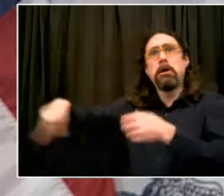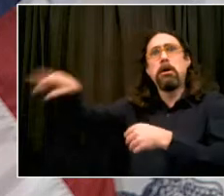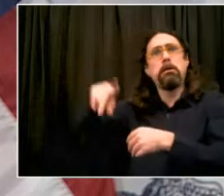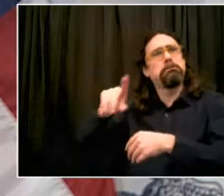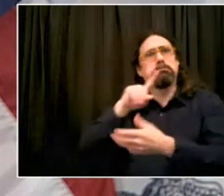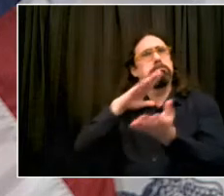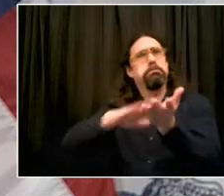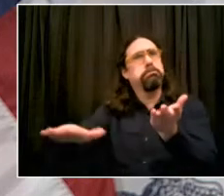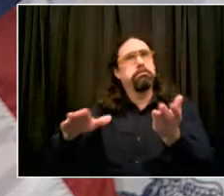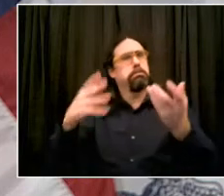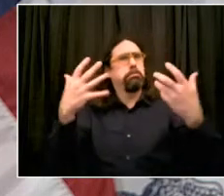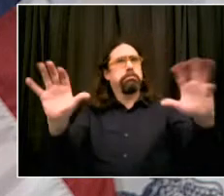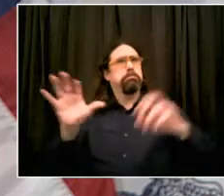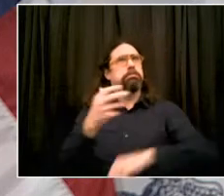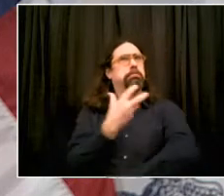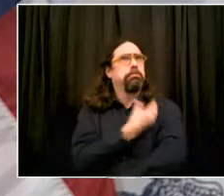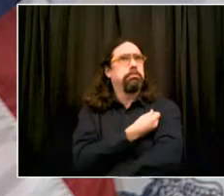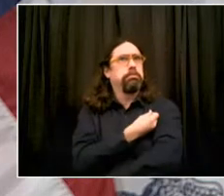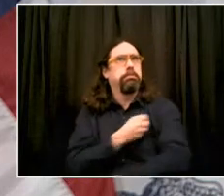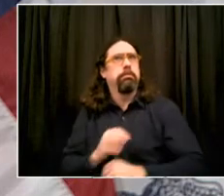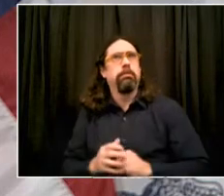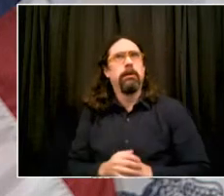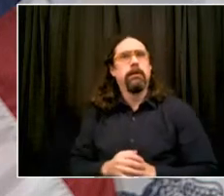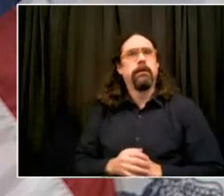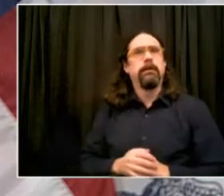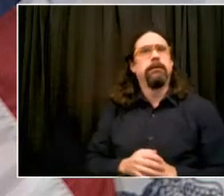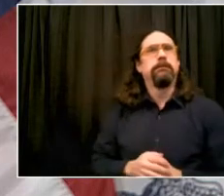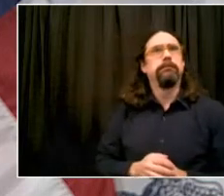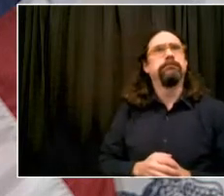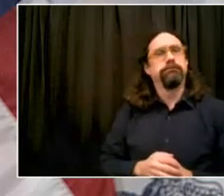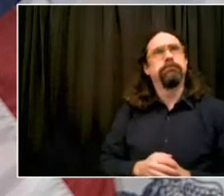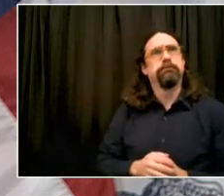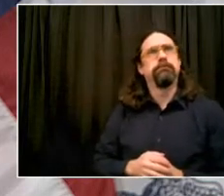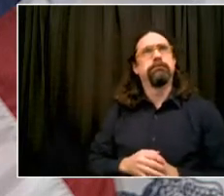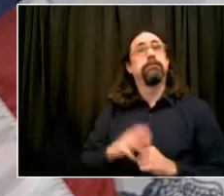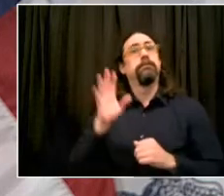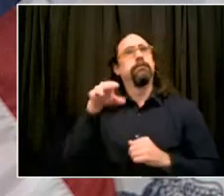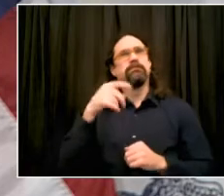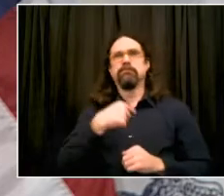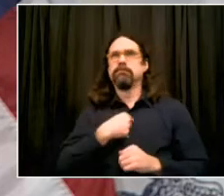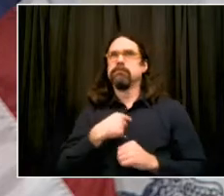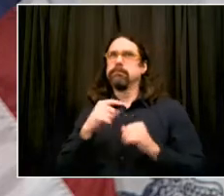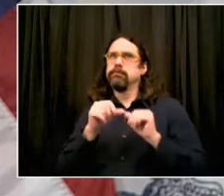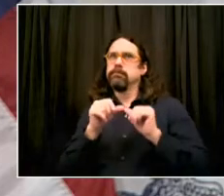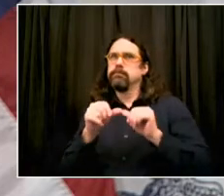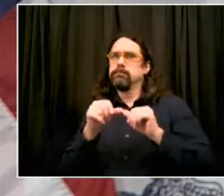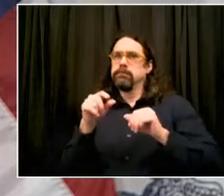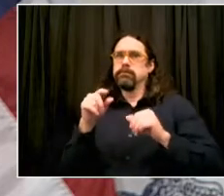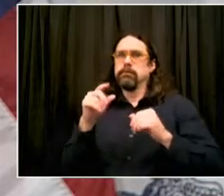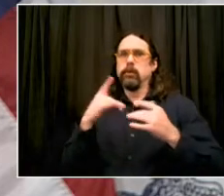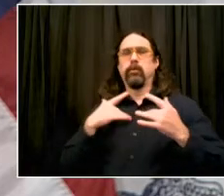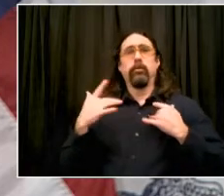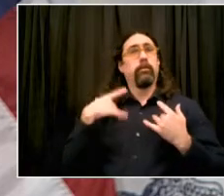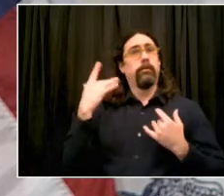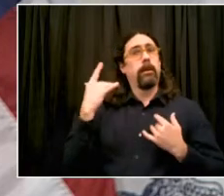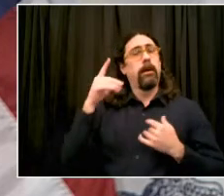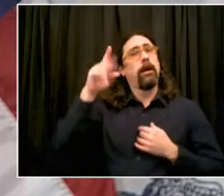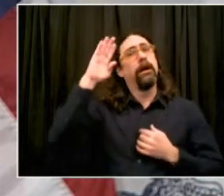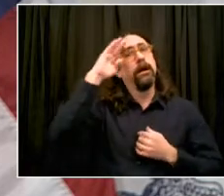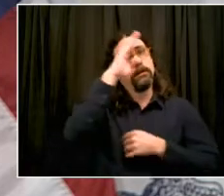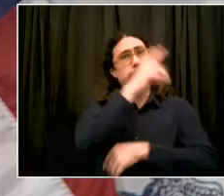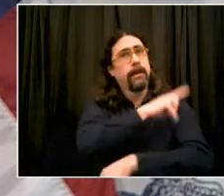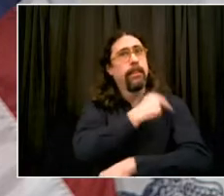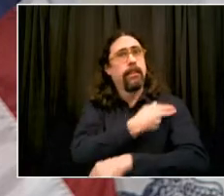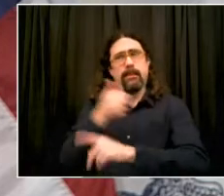vaccinating community members, particularly our health and hospitals. So there's a balance that has to be struck. I want as